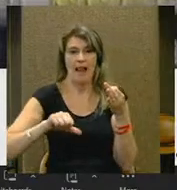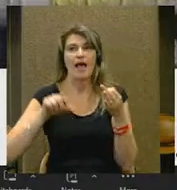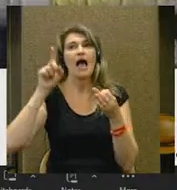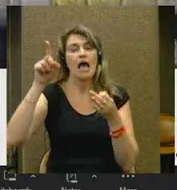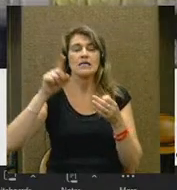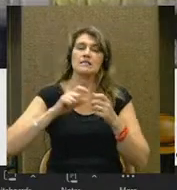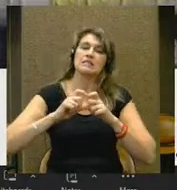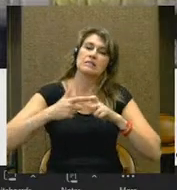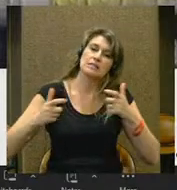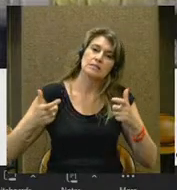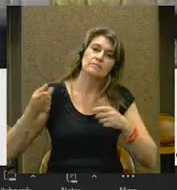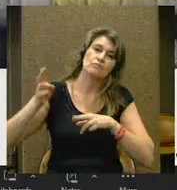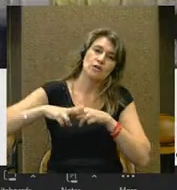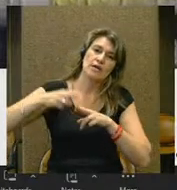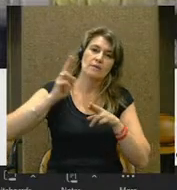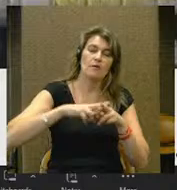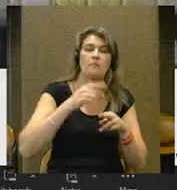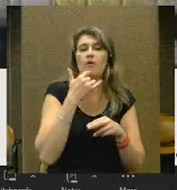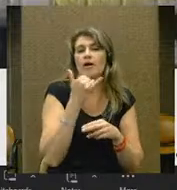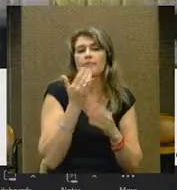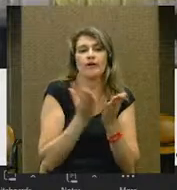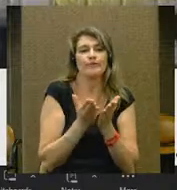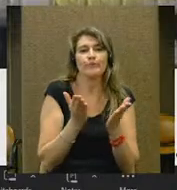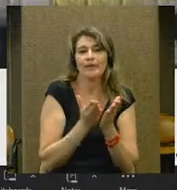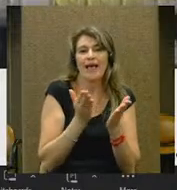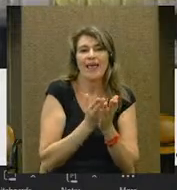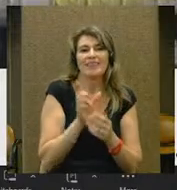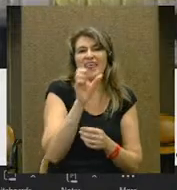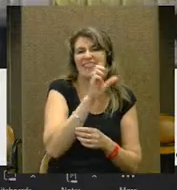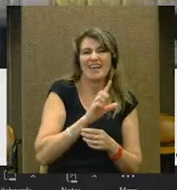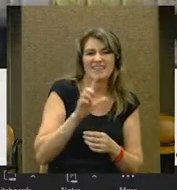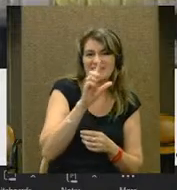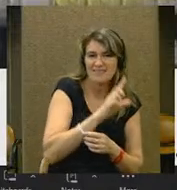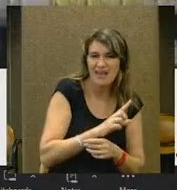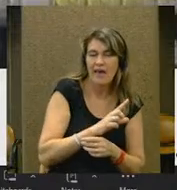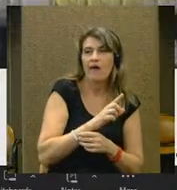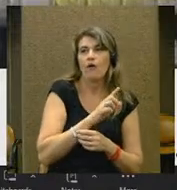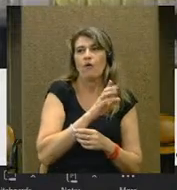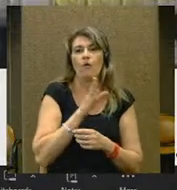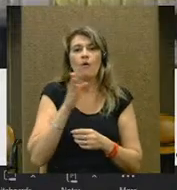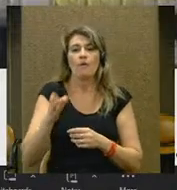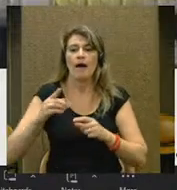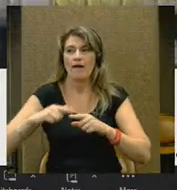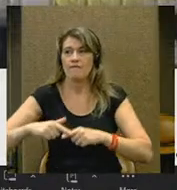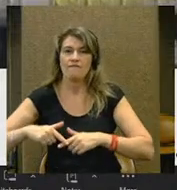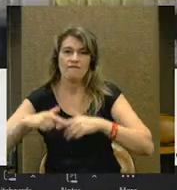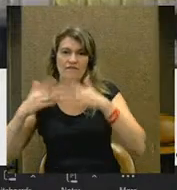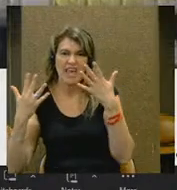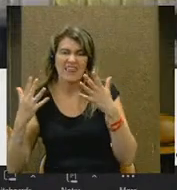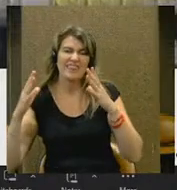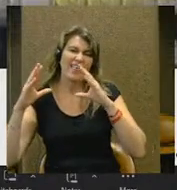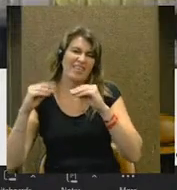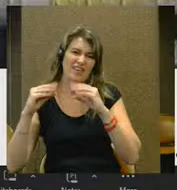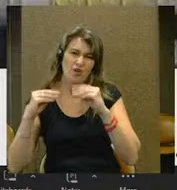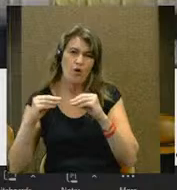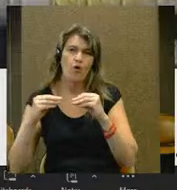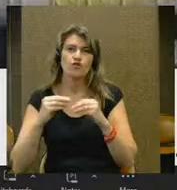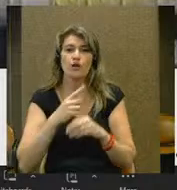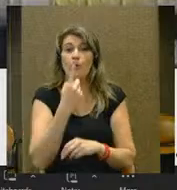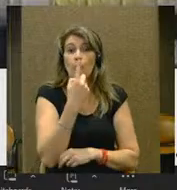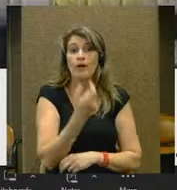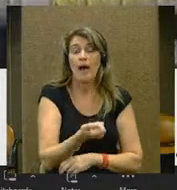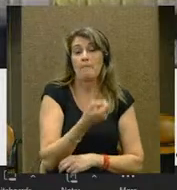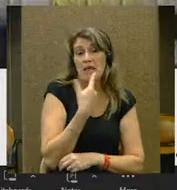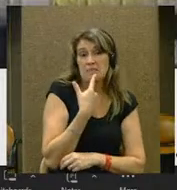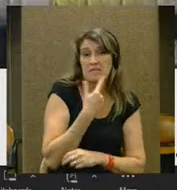students or college students will go to a party, they may not use a lot of drugs, but they just take one pill and they think it's an oxycodone